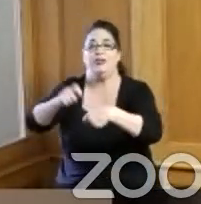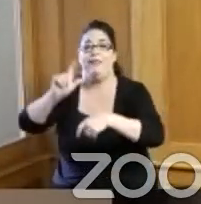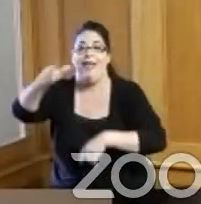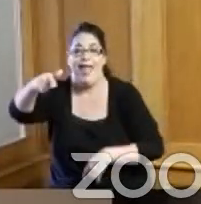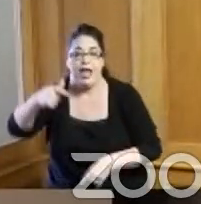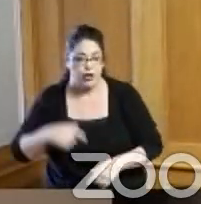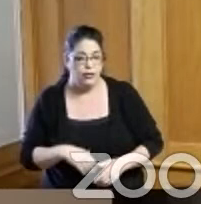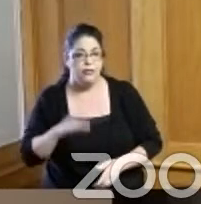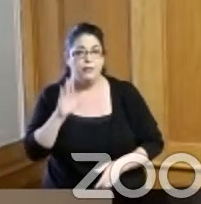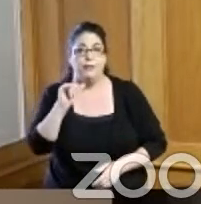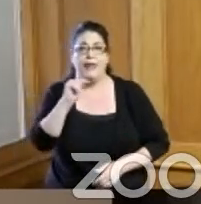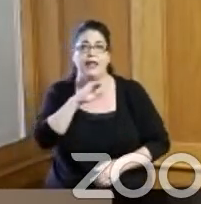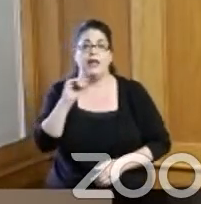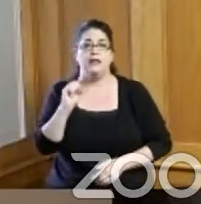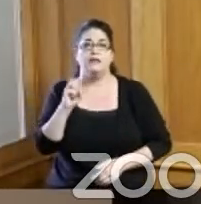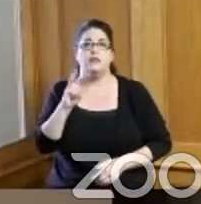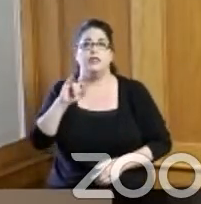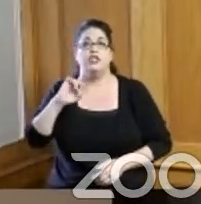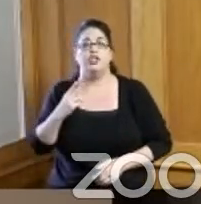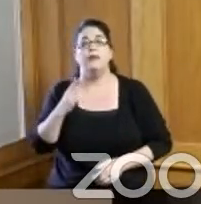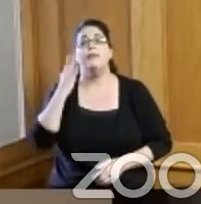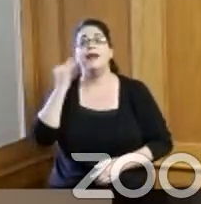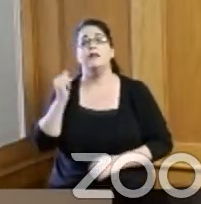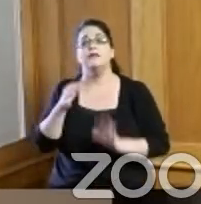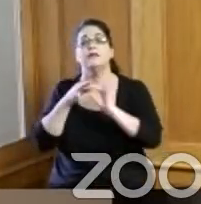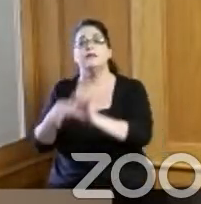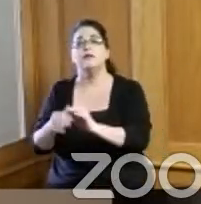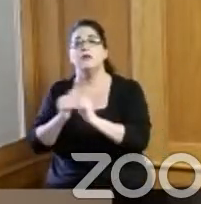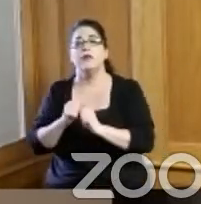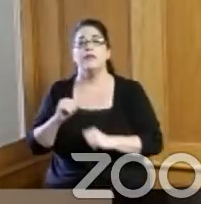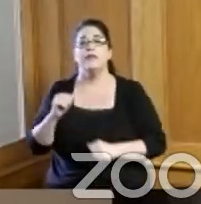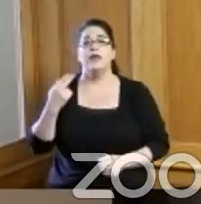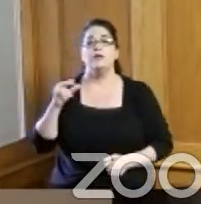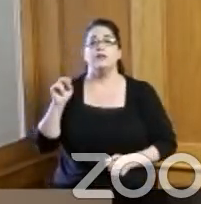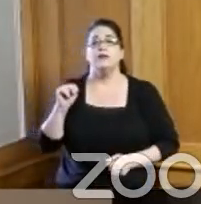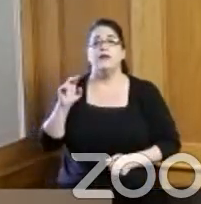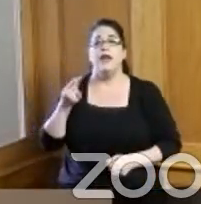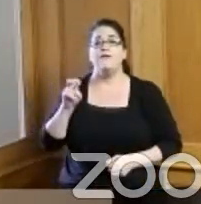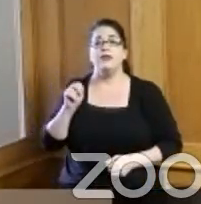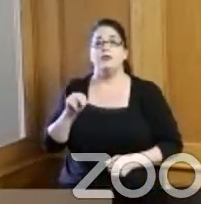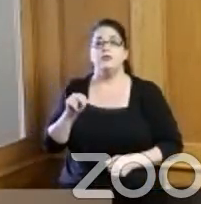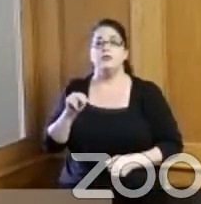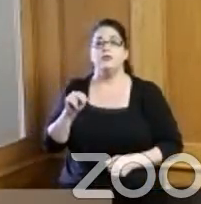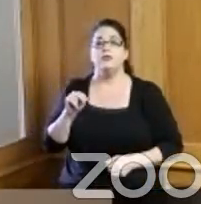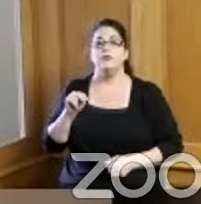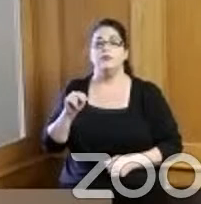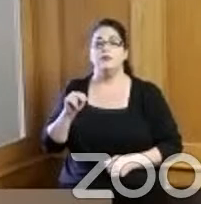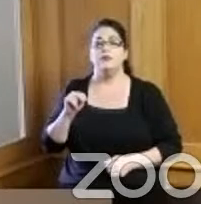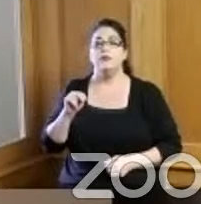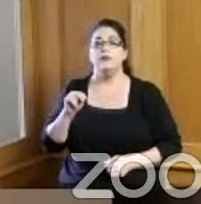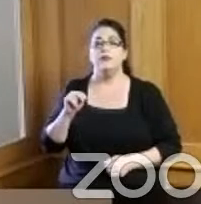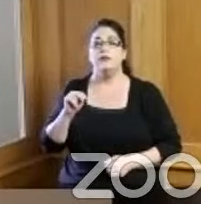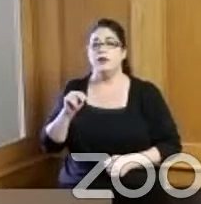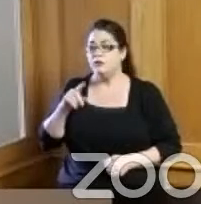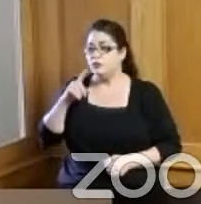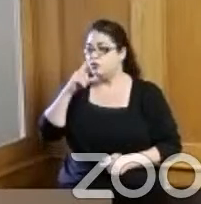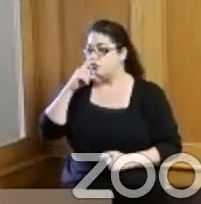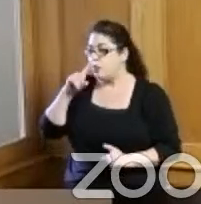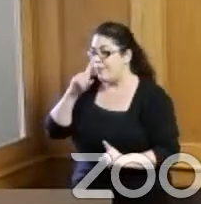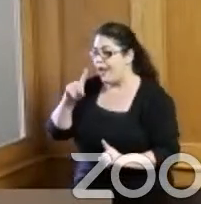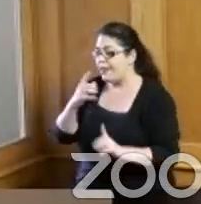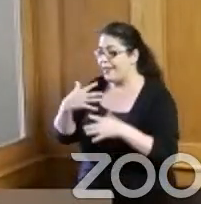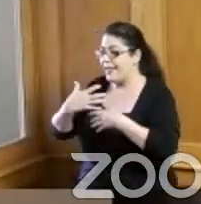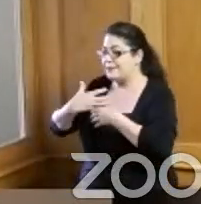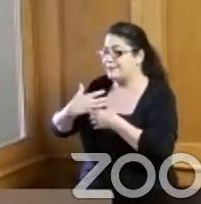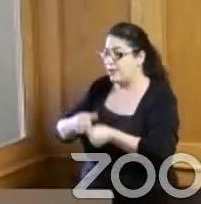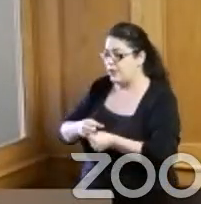was tied to the Harrison Avenue widening. And so, excuse me, Nick, but if you could, Sure.